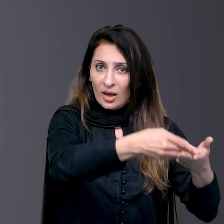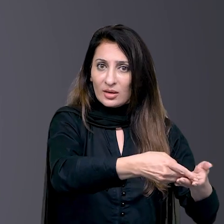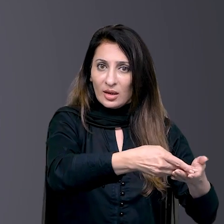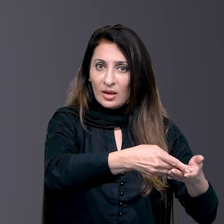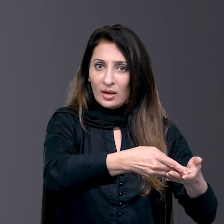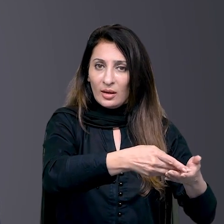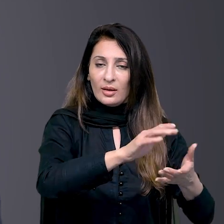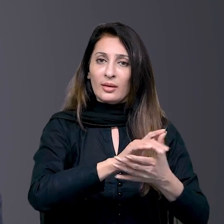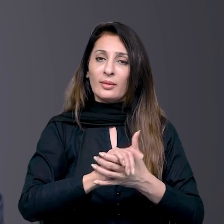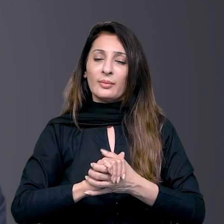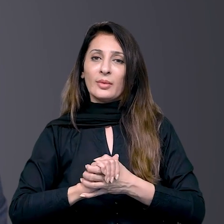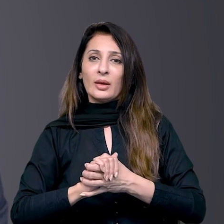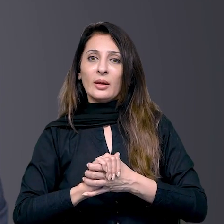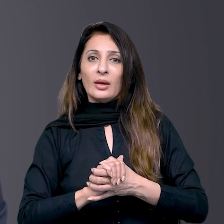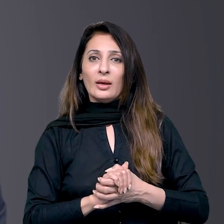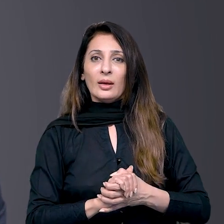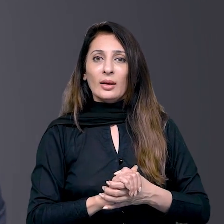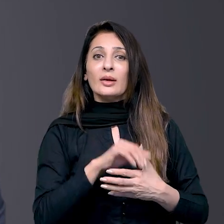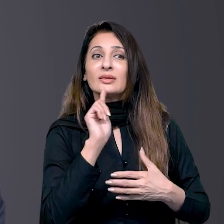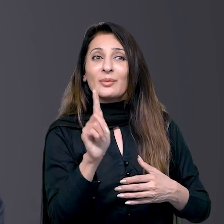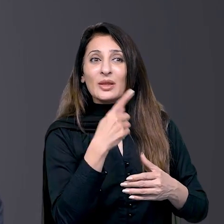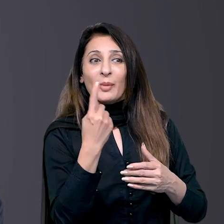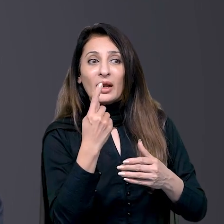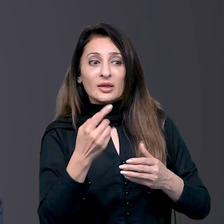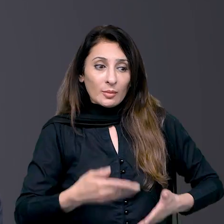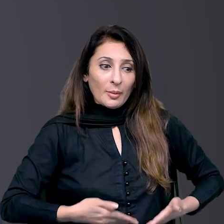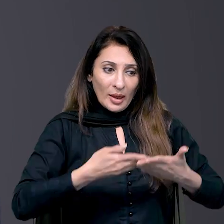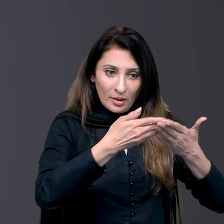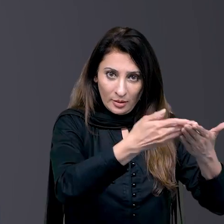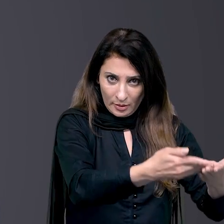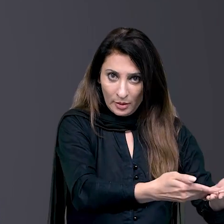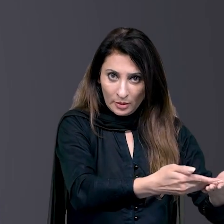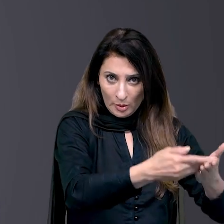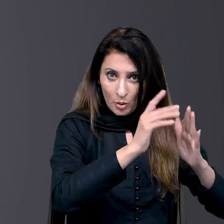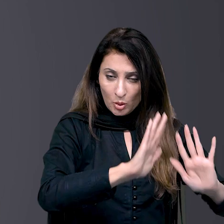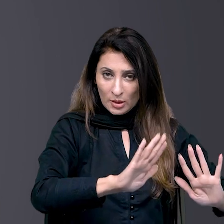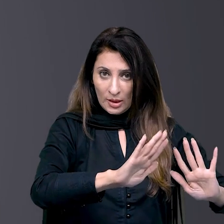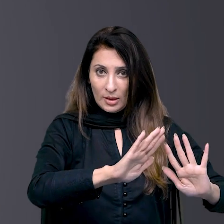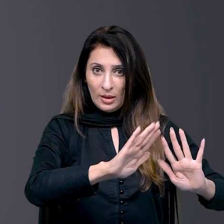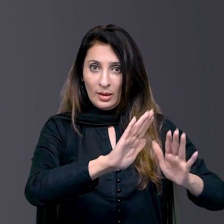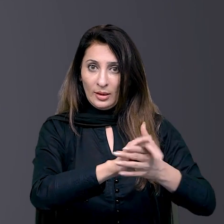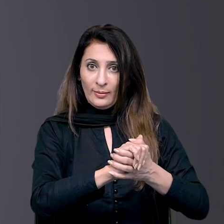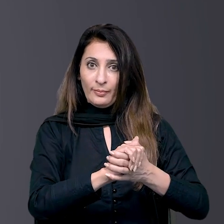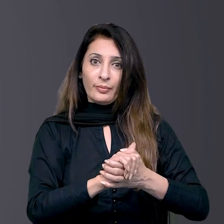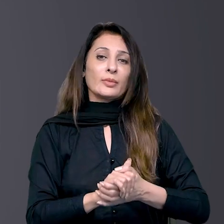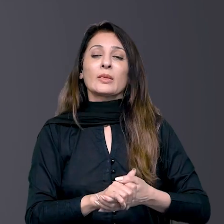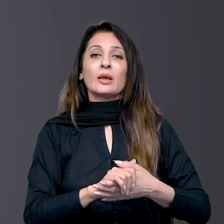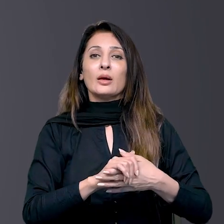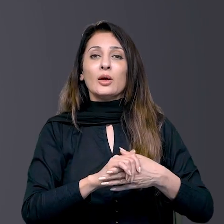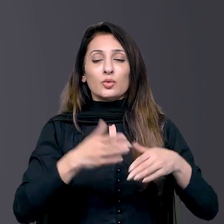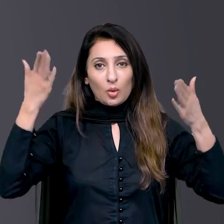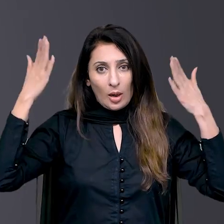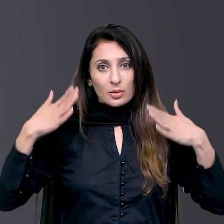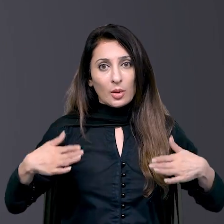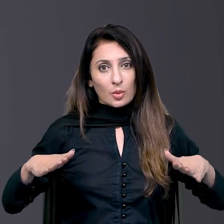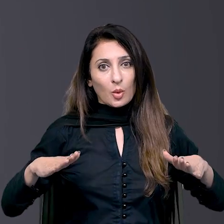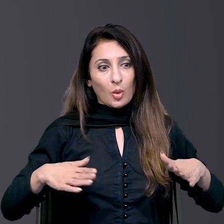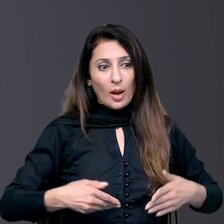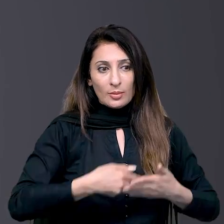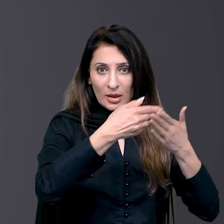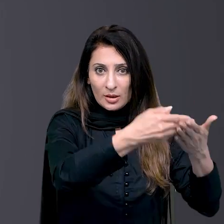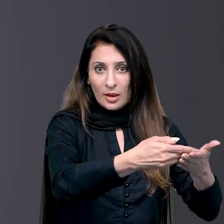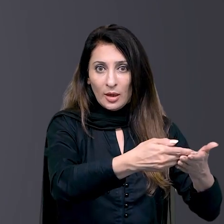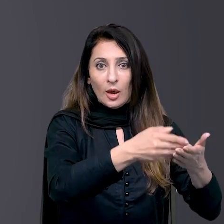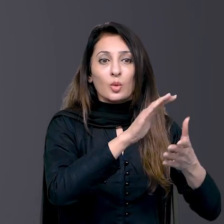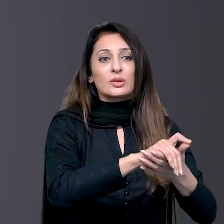judge. Once you move an application before the additional sessions judge will peruse through your application and call for